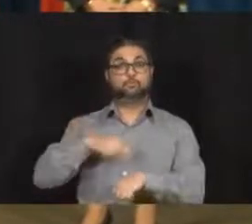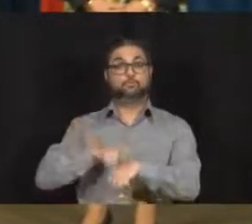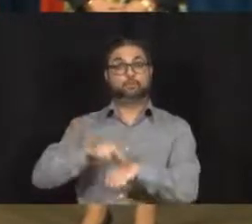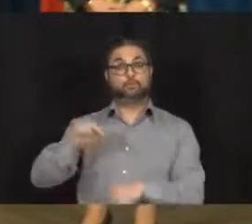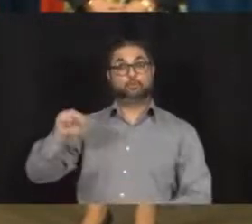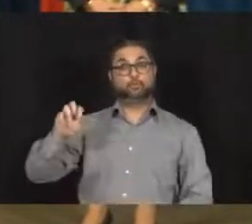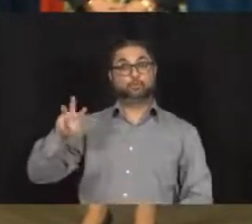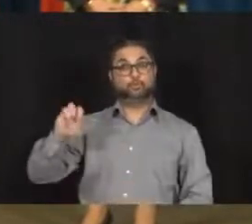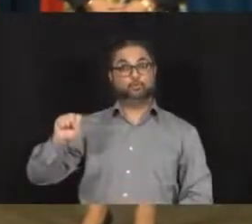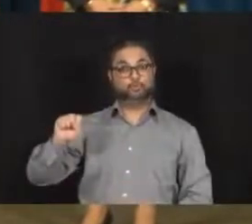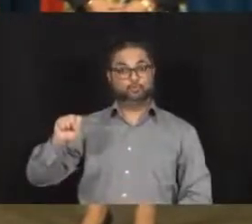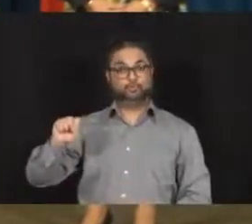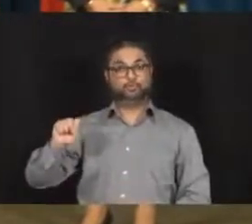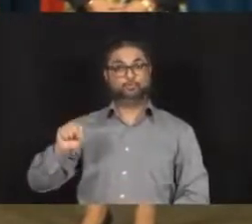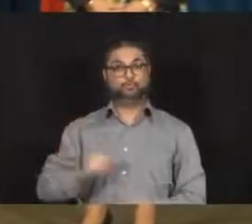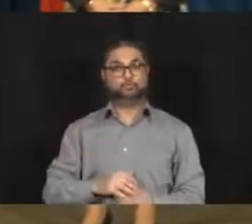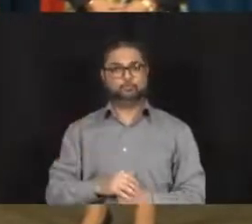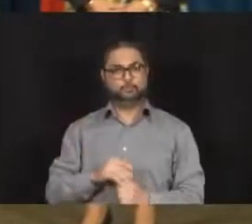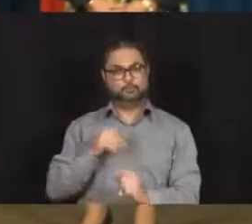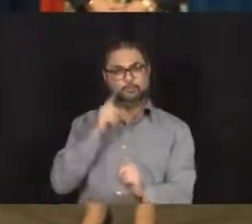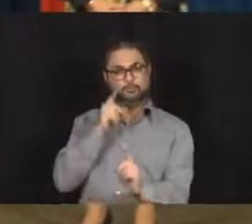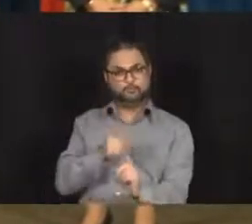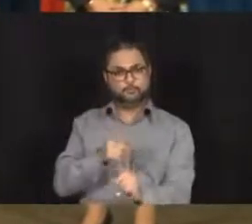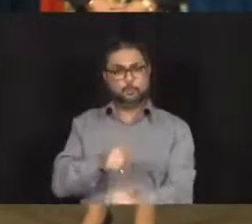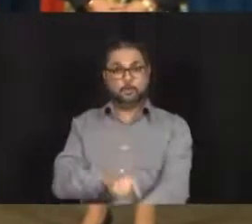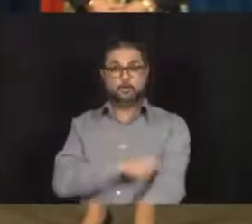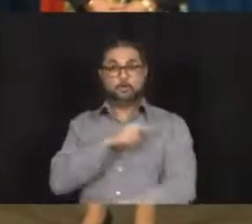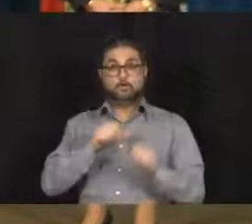about the outbreaks in long-term care homes.